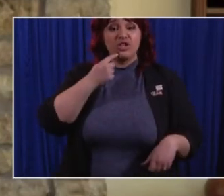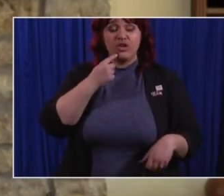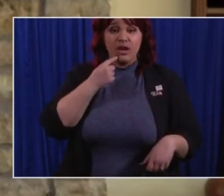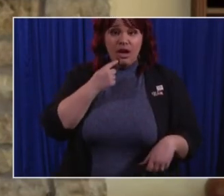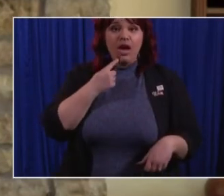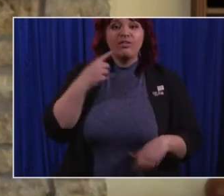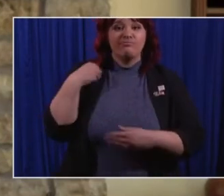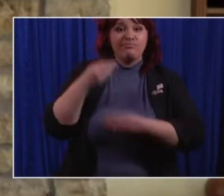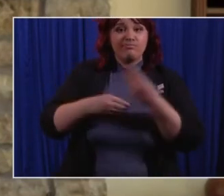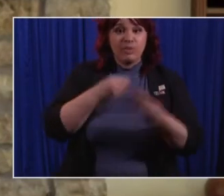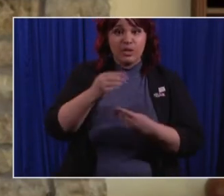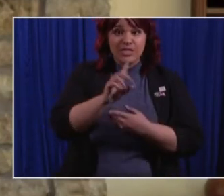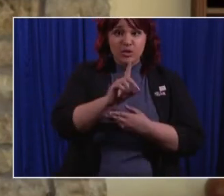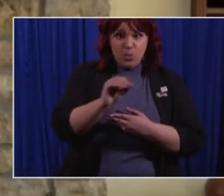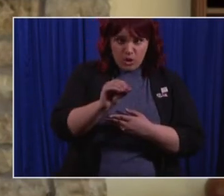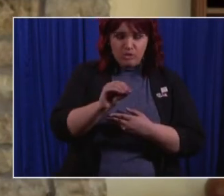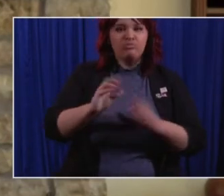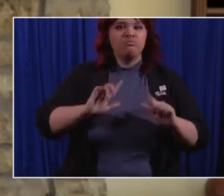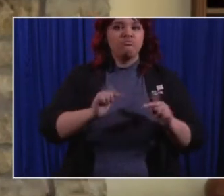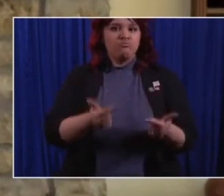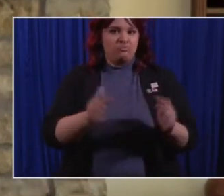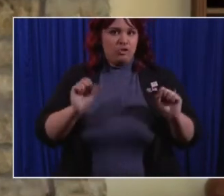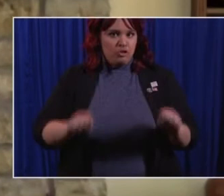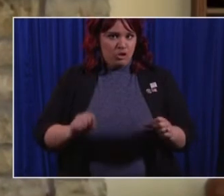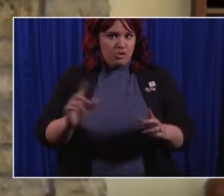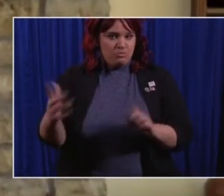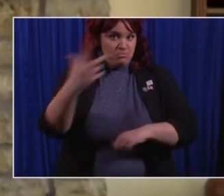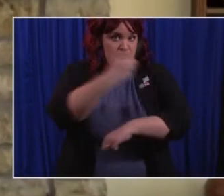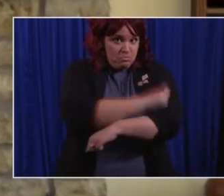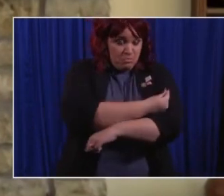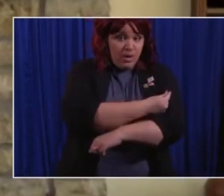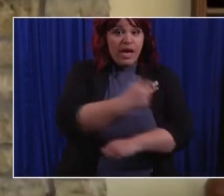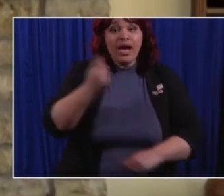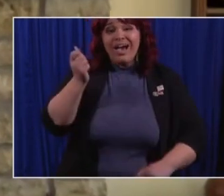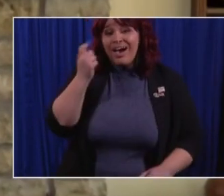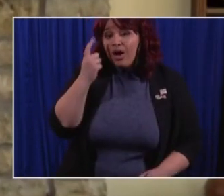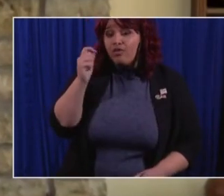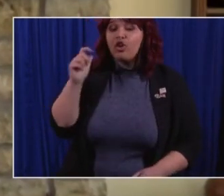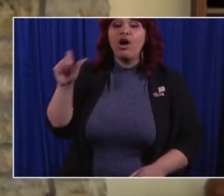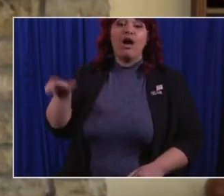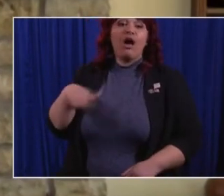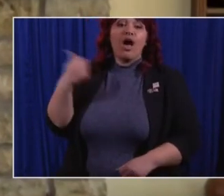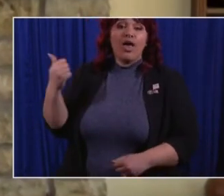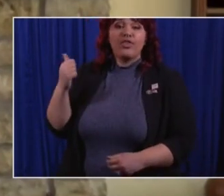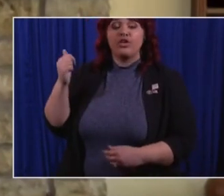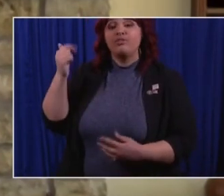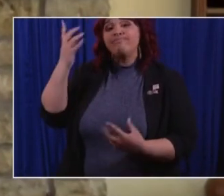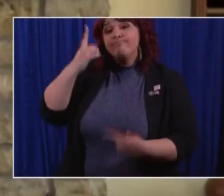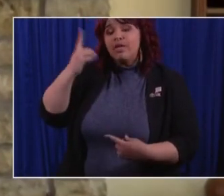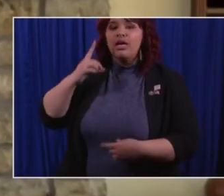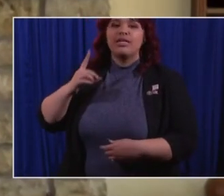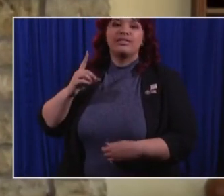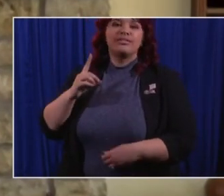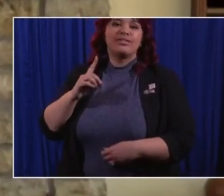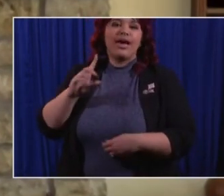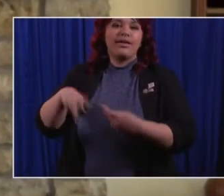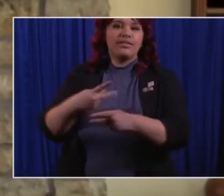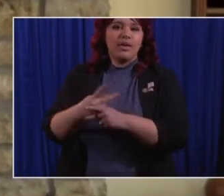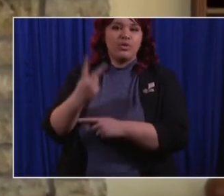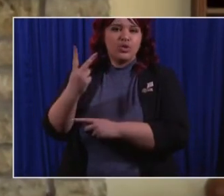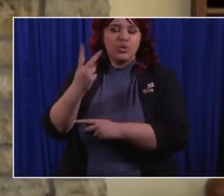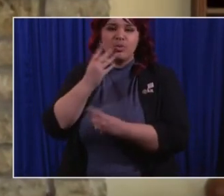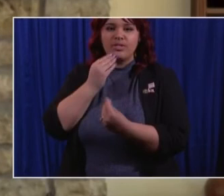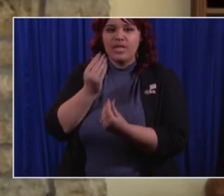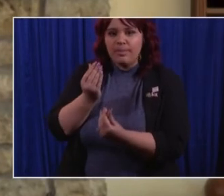other adult onset conditions that put them at high risk from COVID, such as type 2 diabetes, multiple sclerosis, or Parkinson's disease,